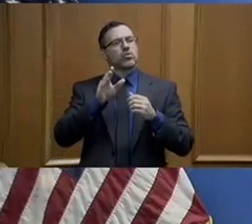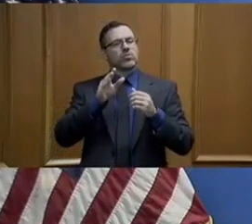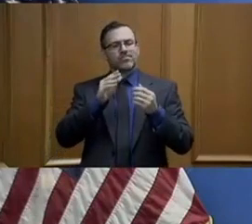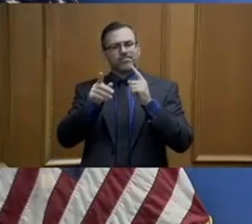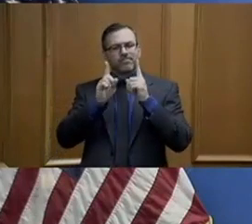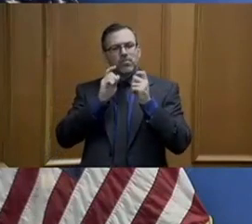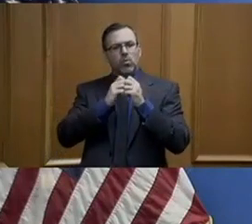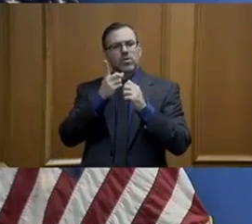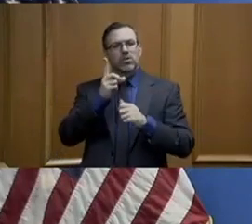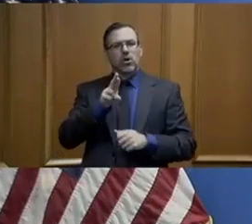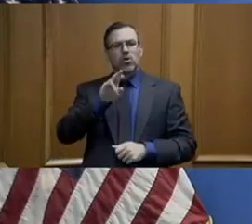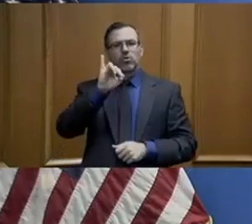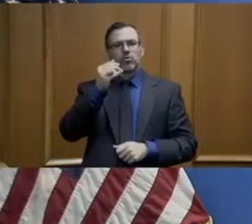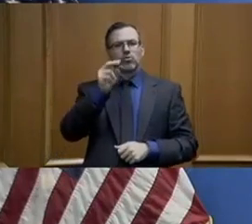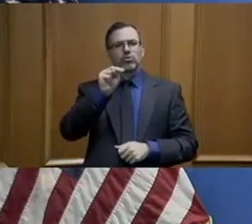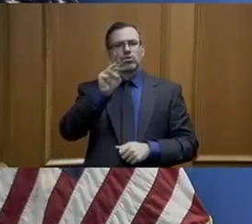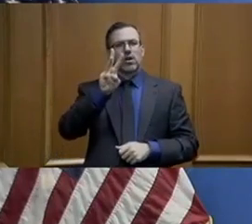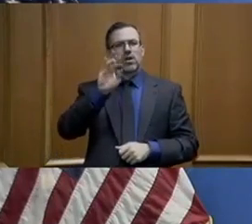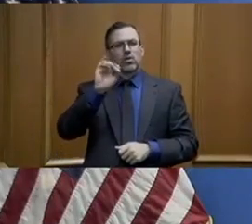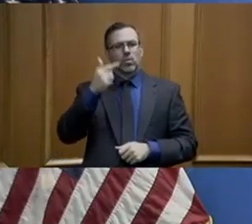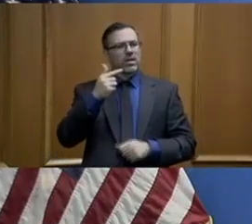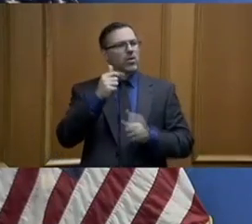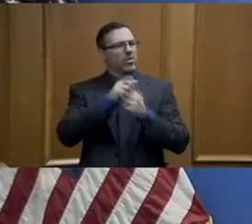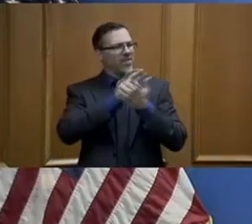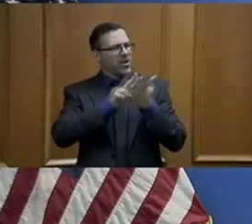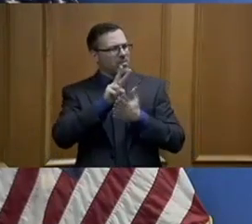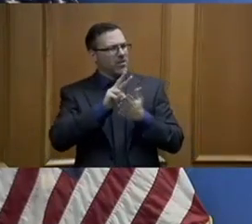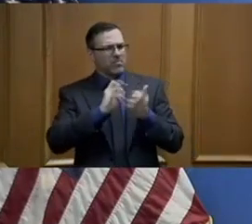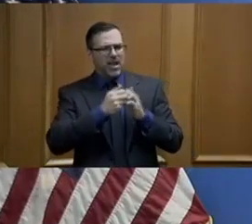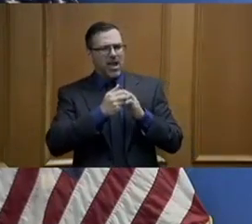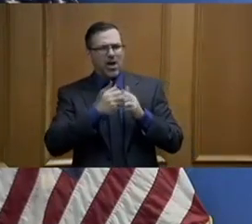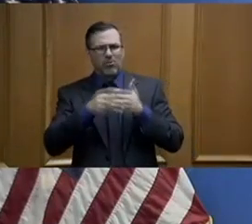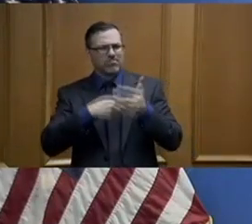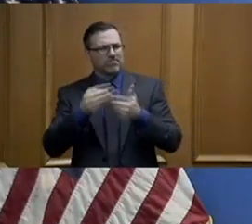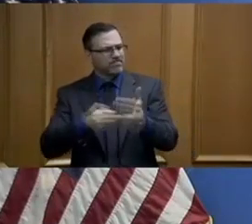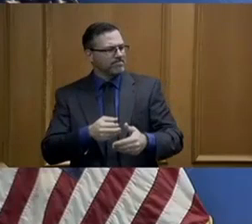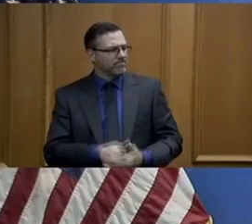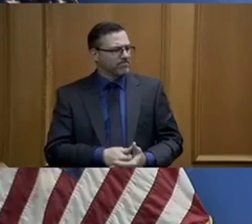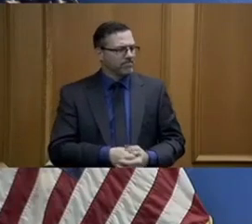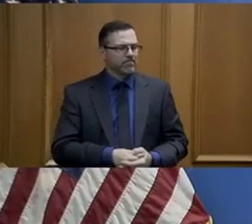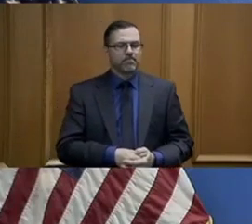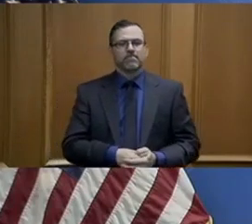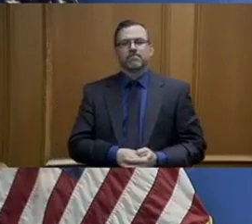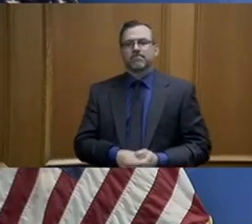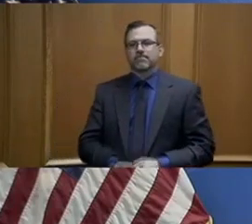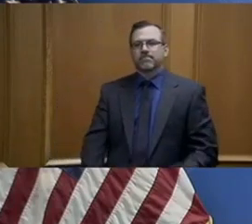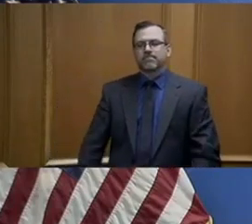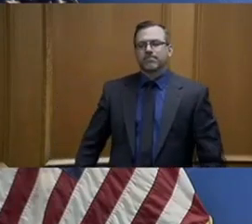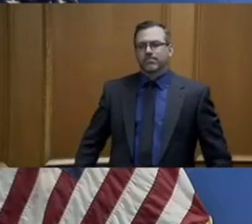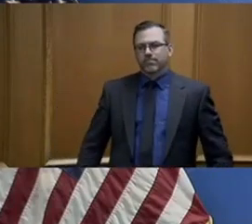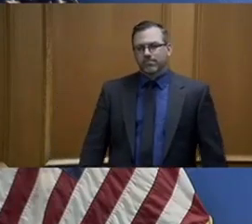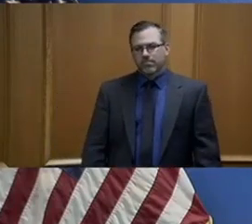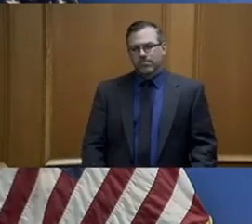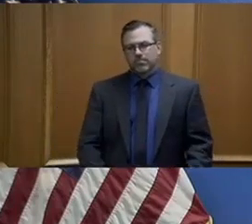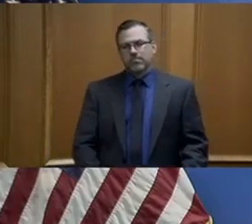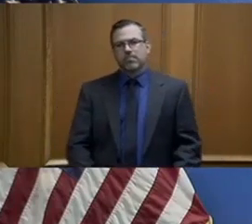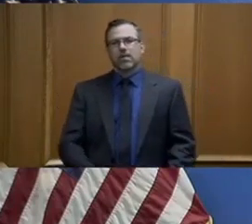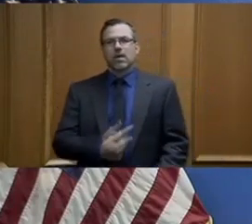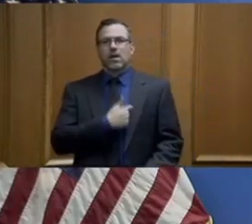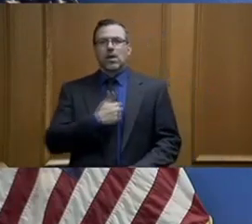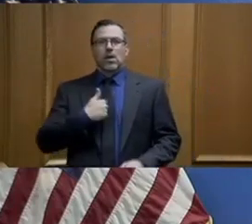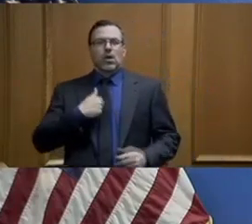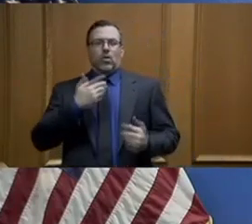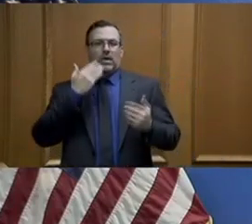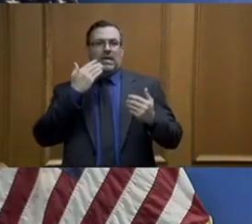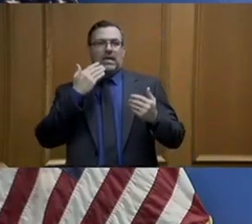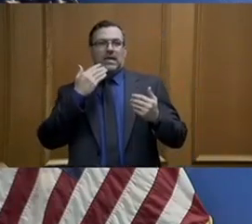look at a lot of models that have a lot of, those models have a lot of variables in place, so we're not intending at all